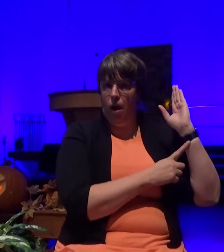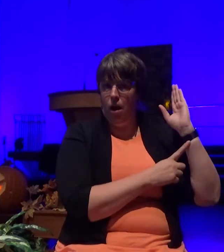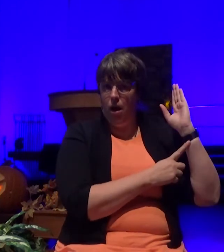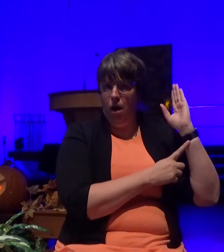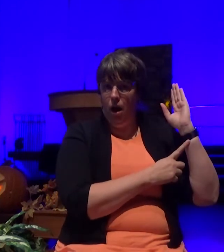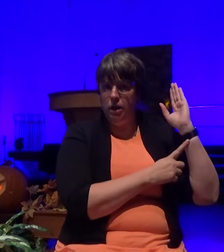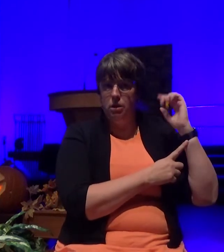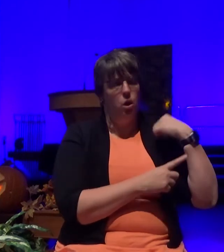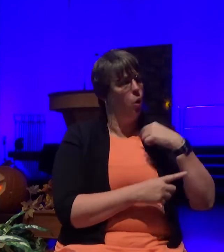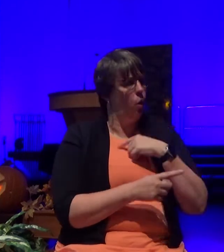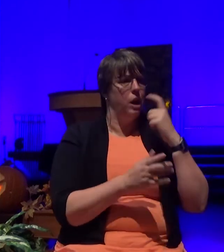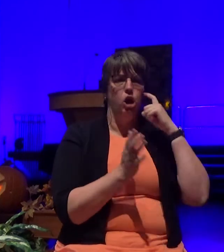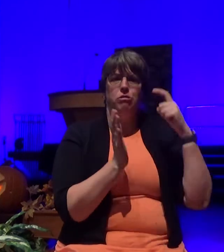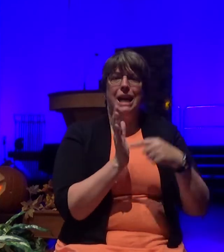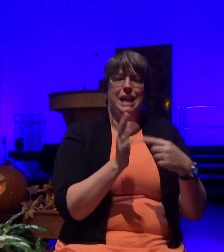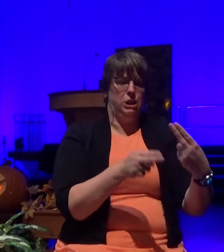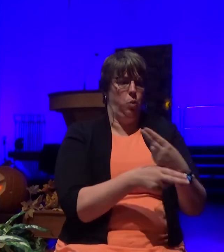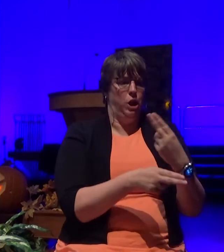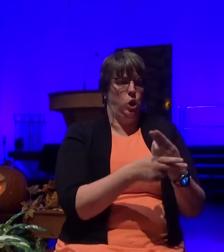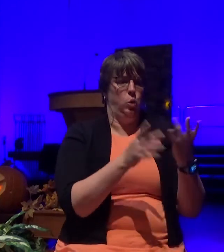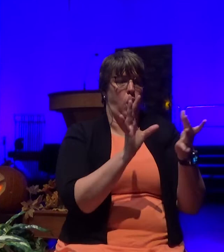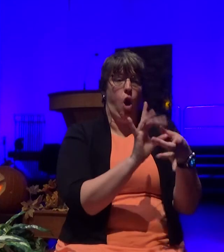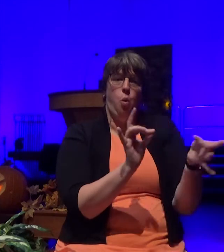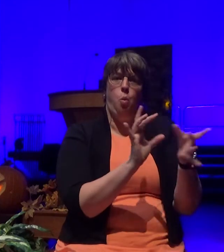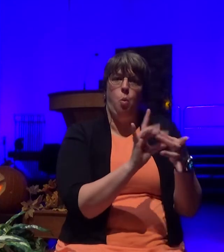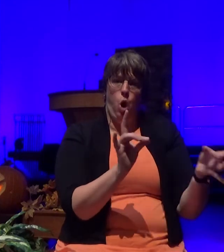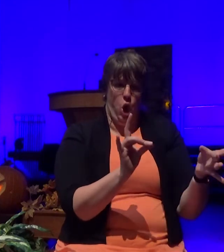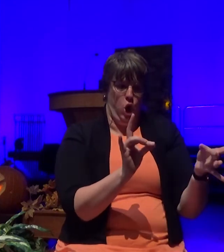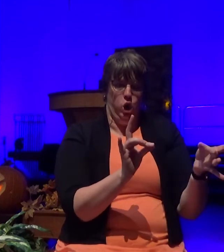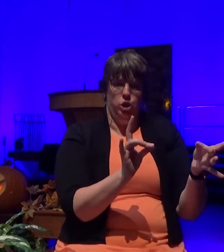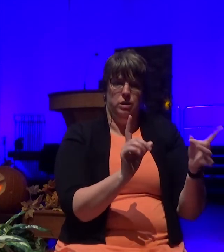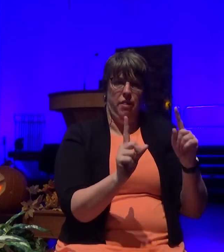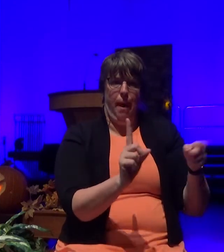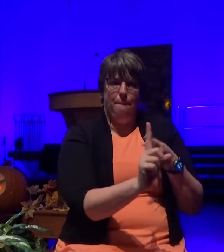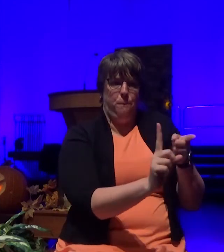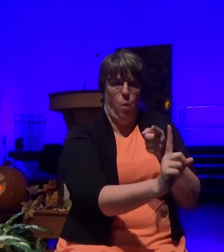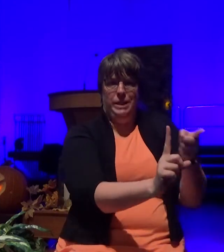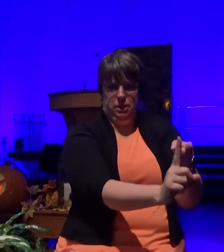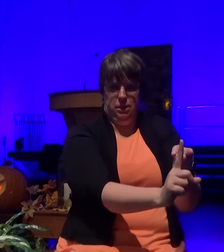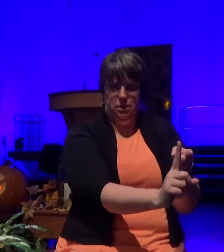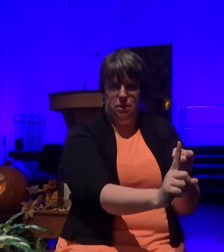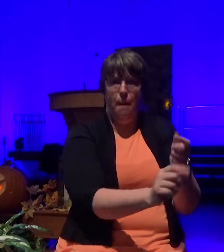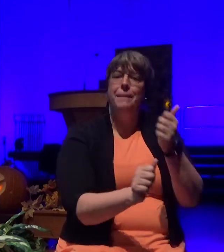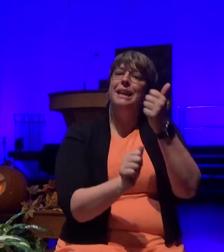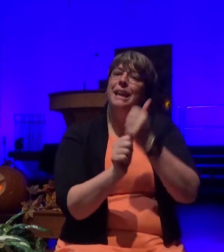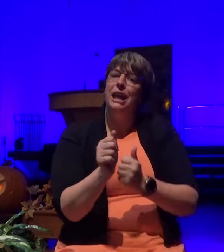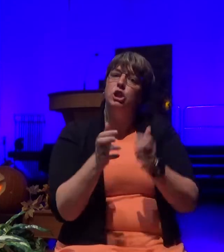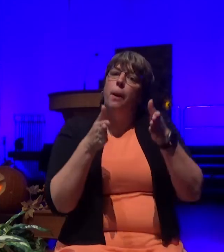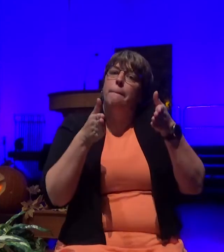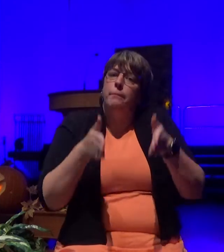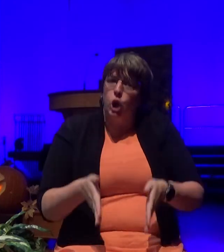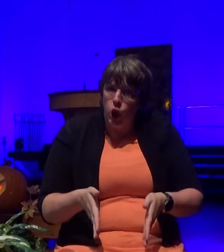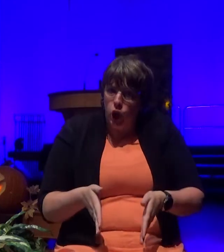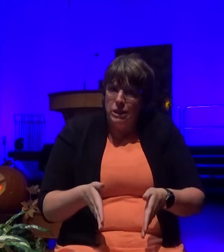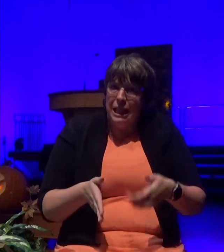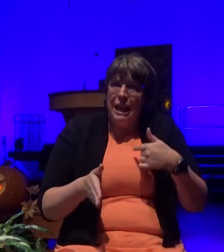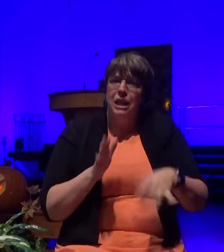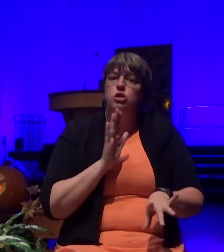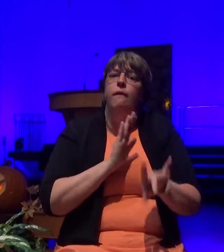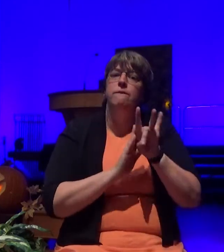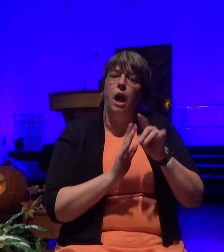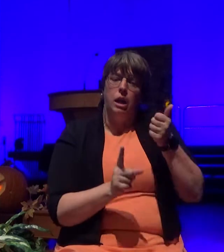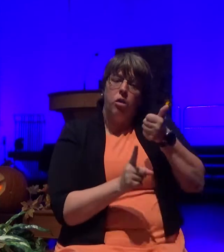that we can only use our words to point to it, but that each person has to find their own centeredness in